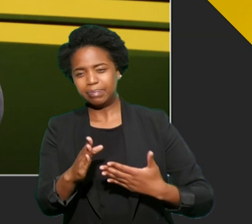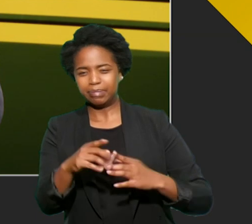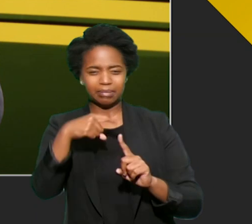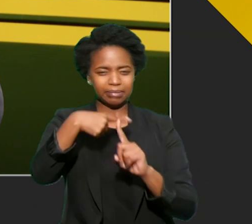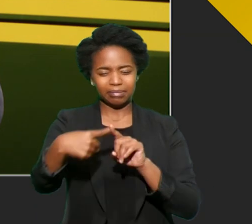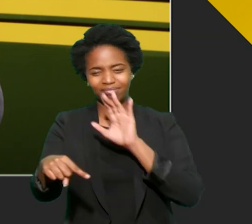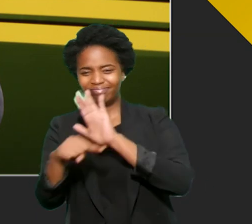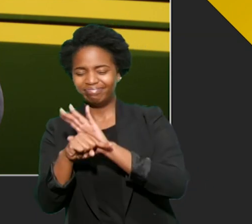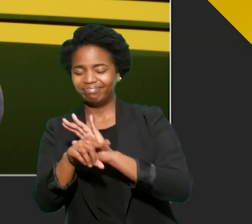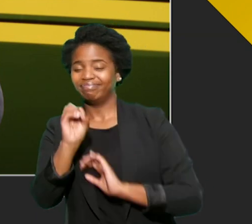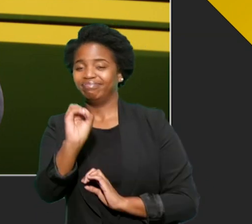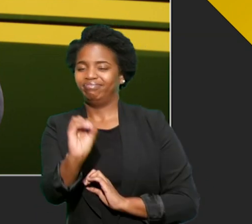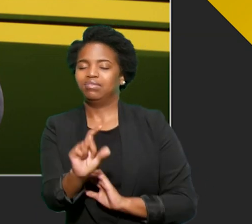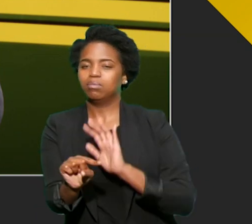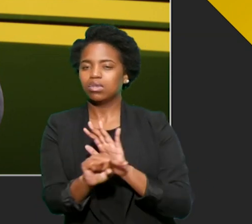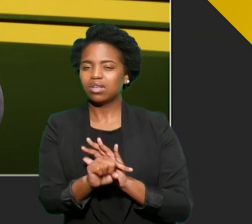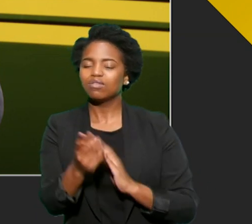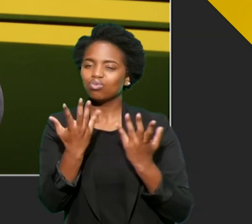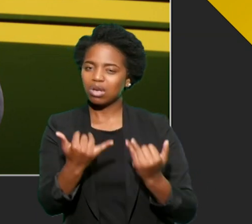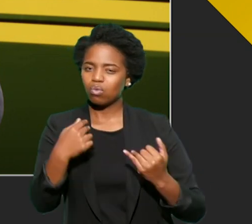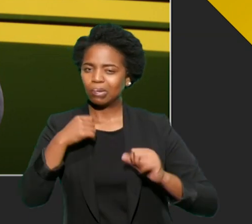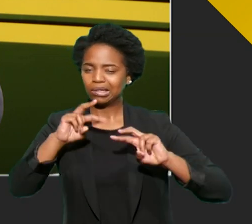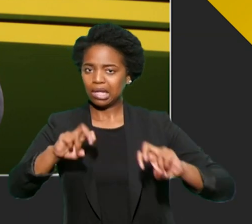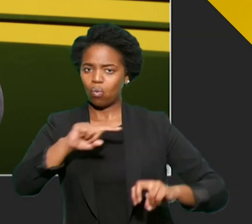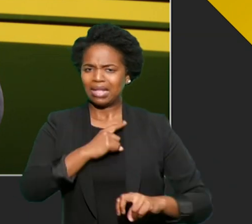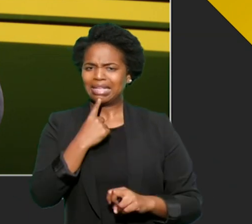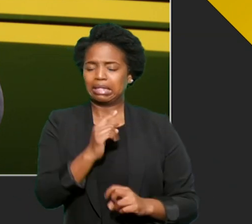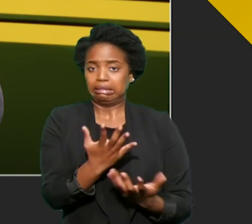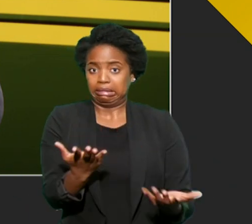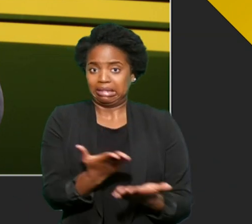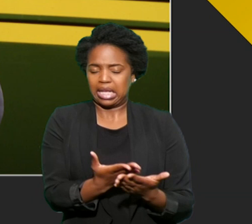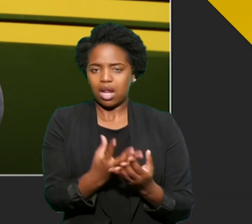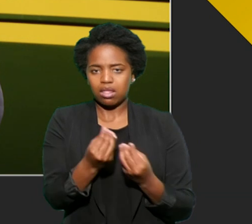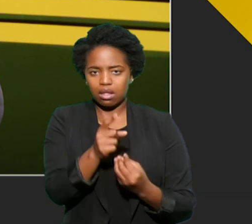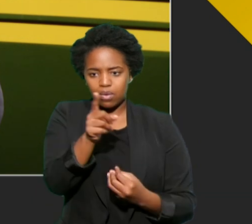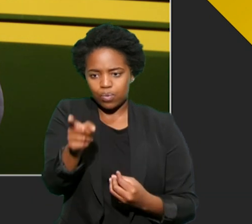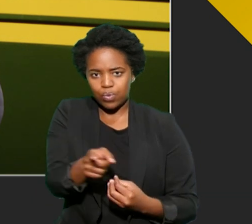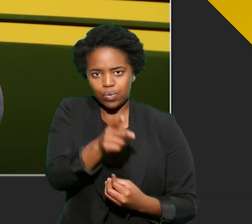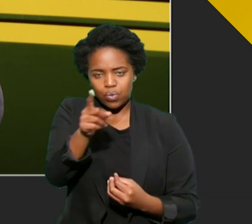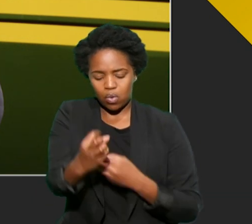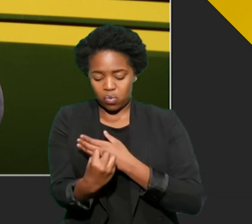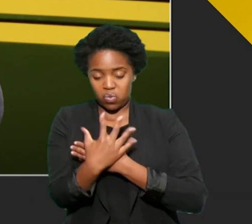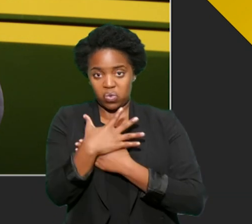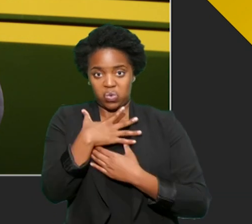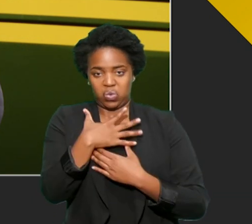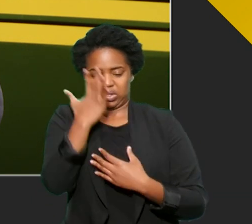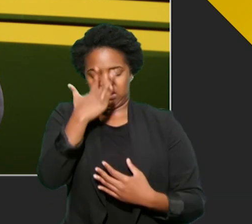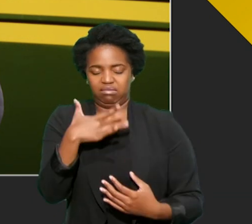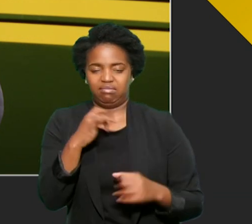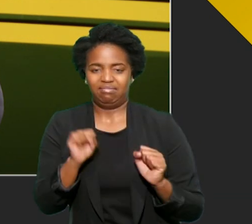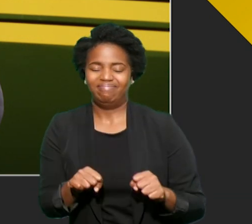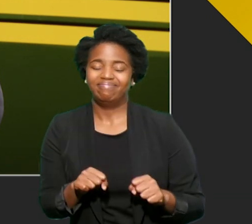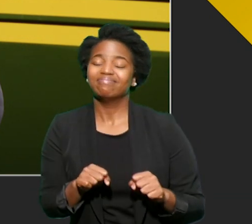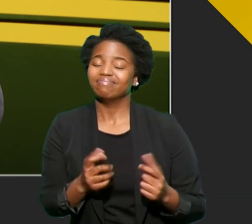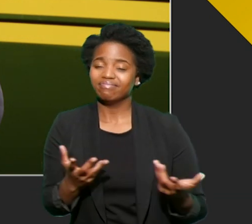the good there is some bad, as it says to have toxic microwaves that is released that could harm our environment and also our health. Today